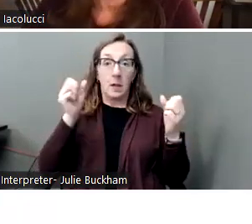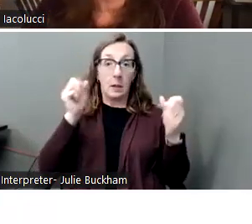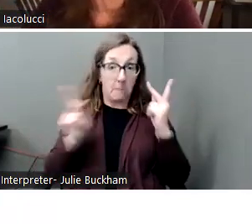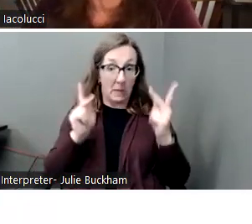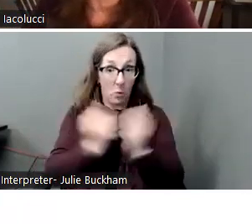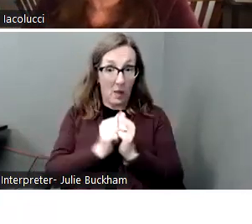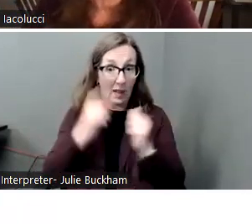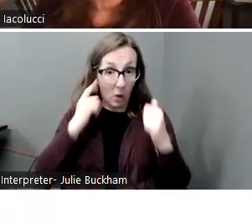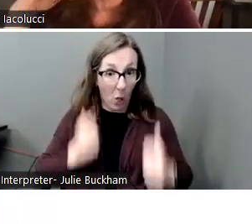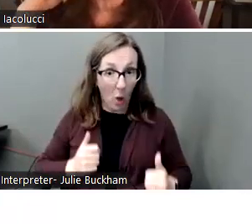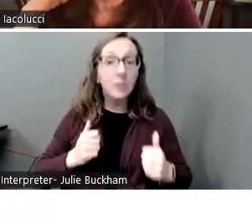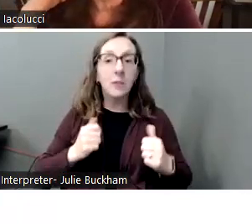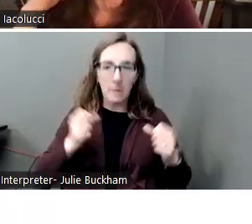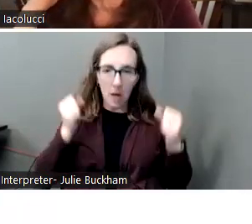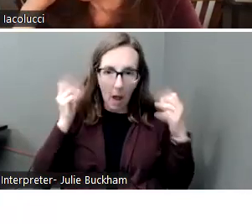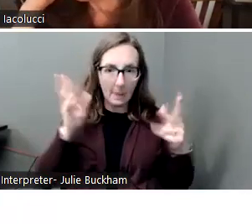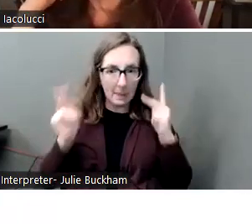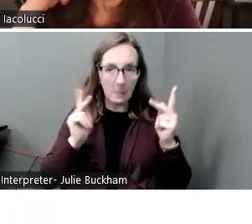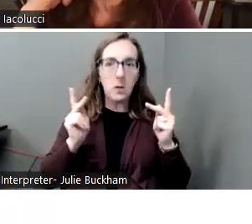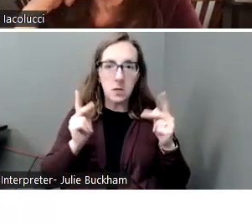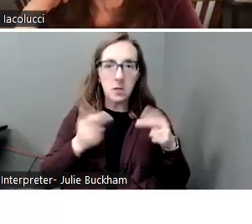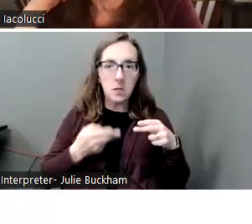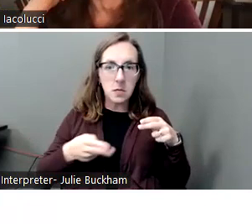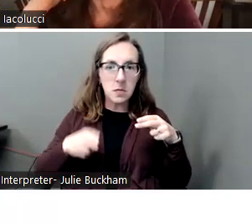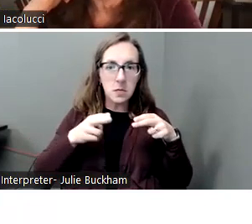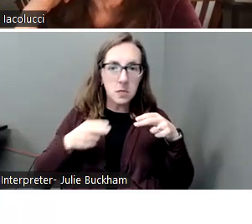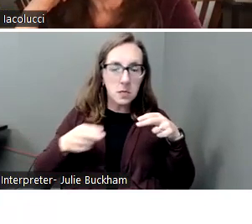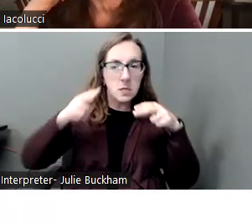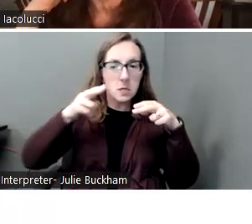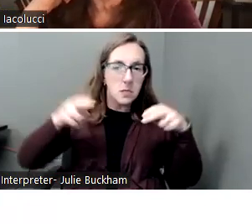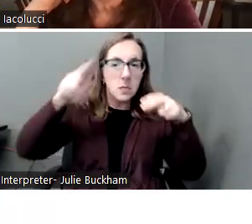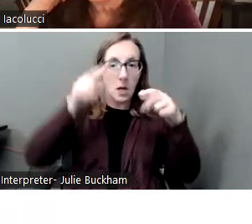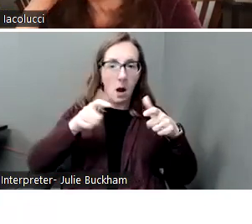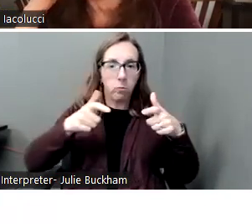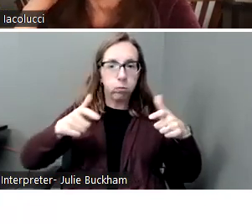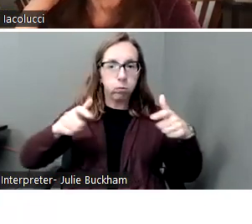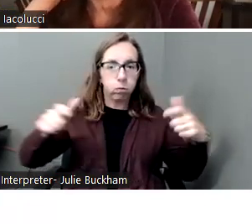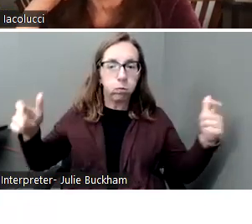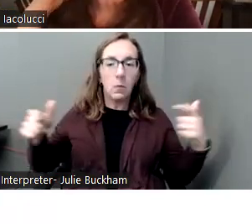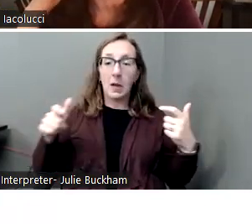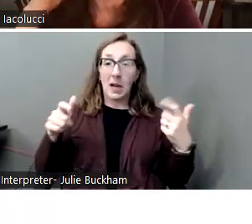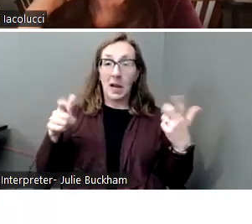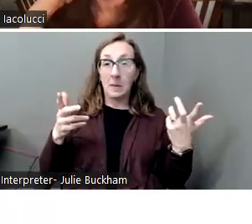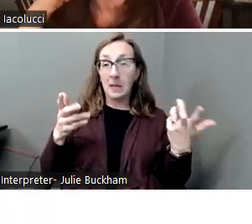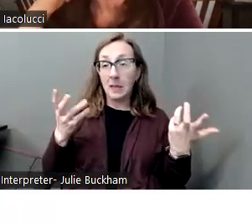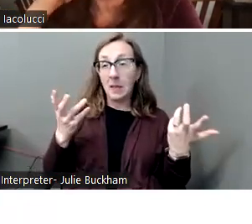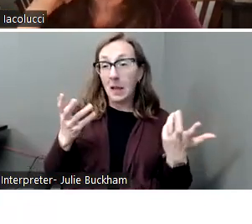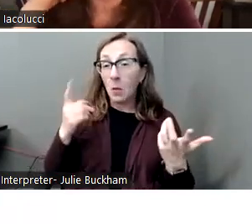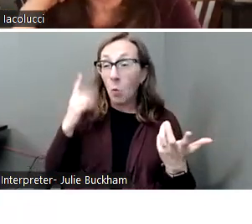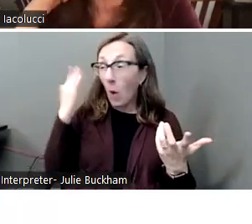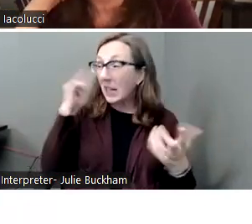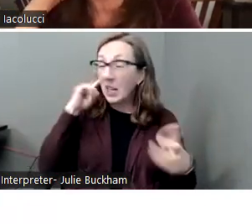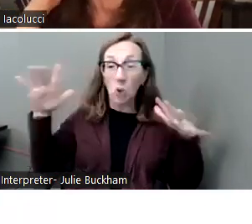are greater and greater as time goes on because we have a noisy world. Half the people over 75 here at 80 here at